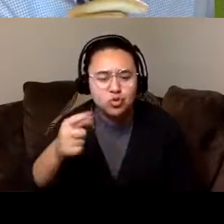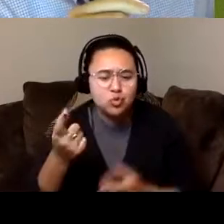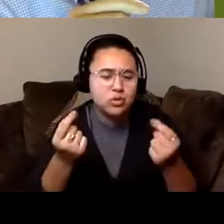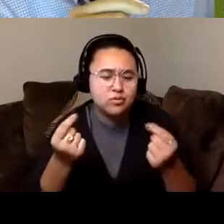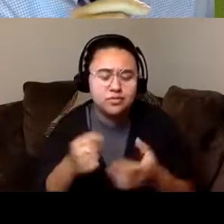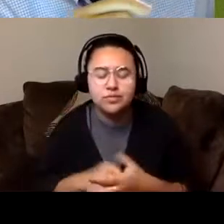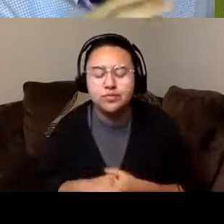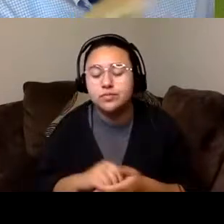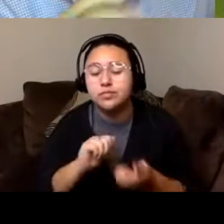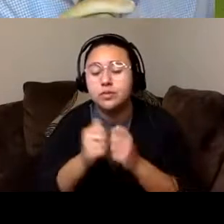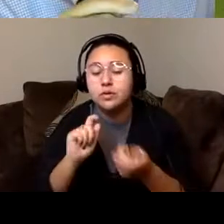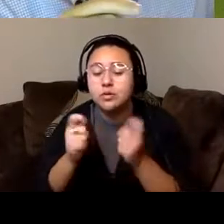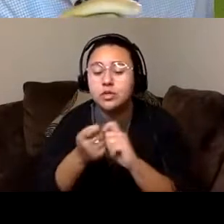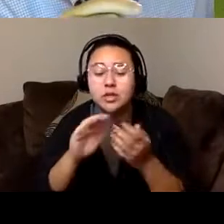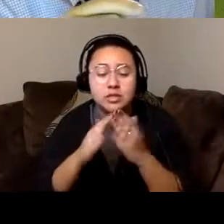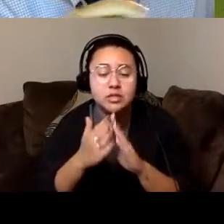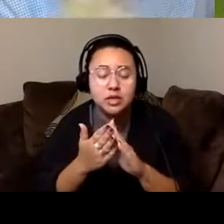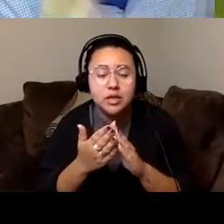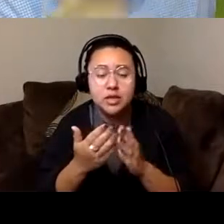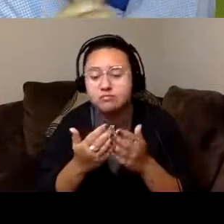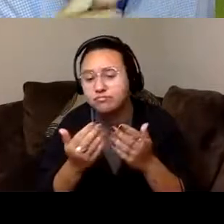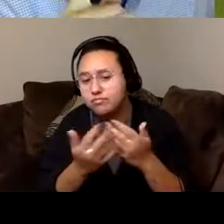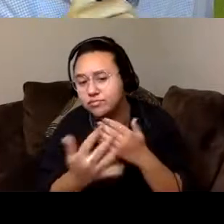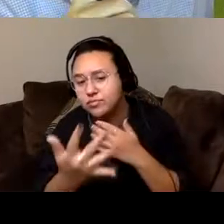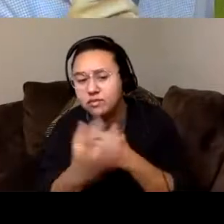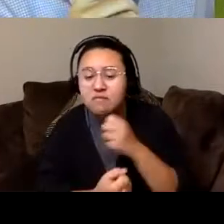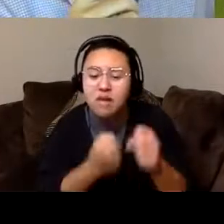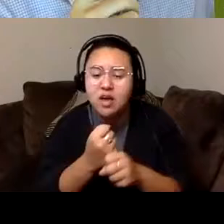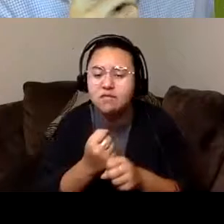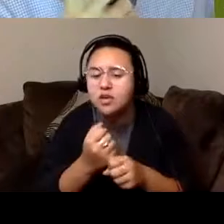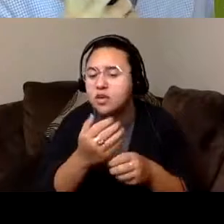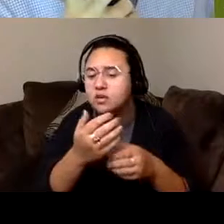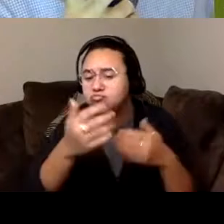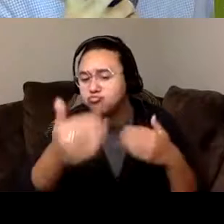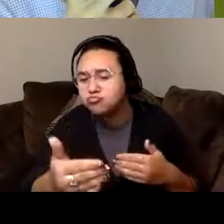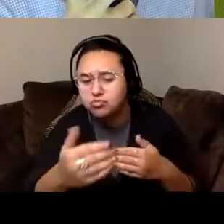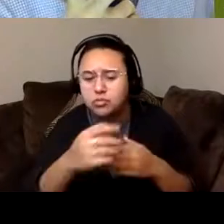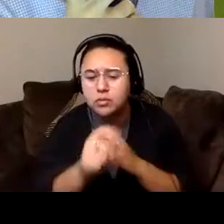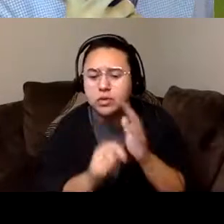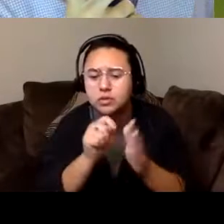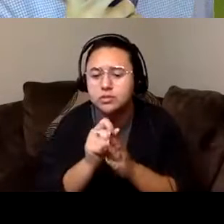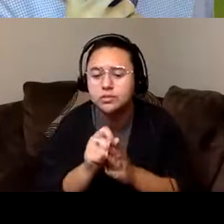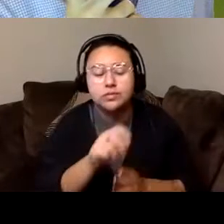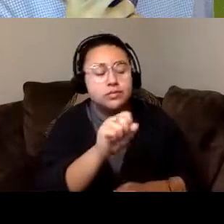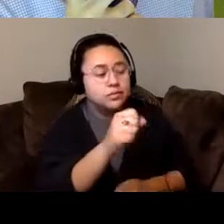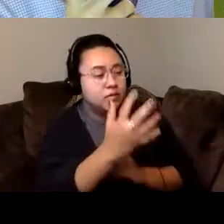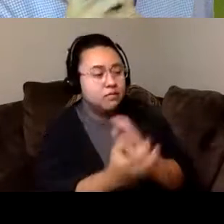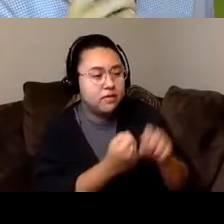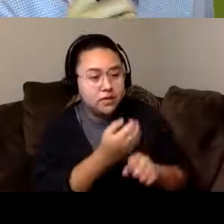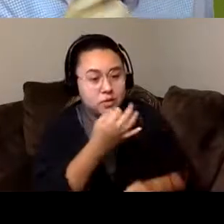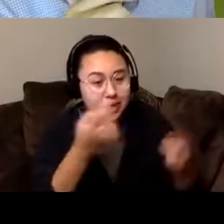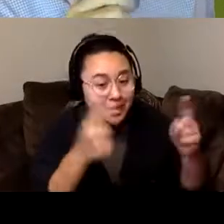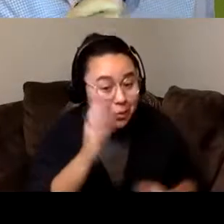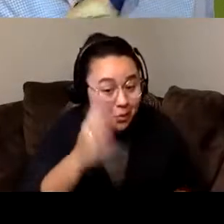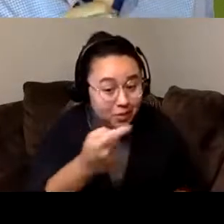does it change our cities in the next 5 years or so? Yeah, and 5 years is right around the corner, right? And what we